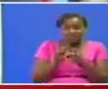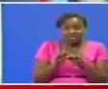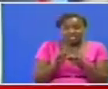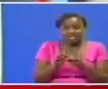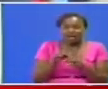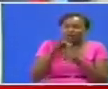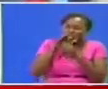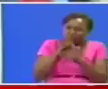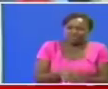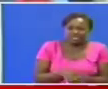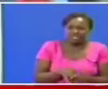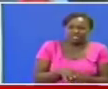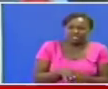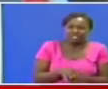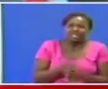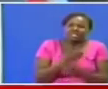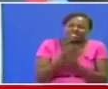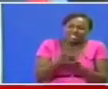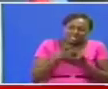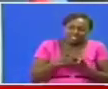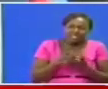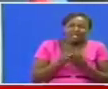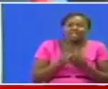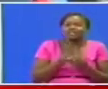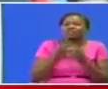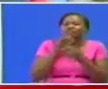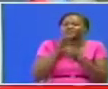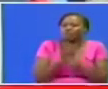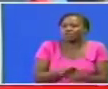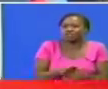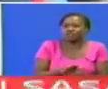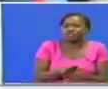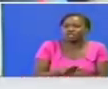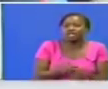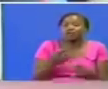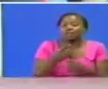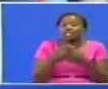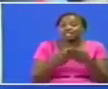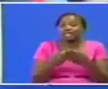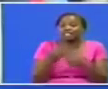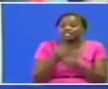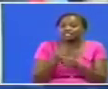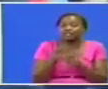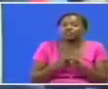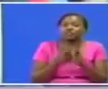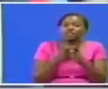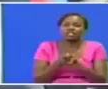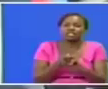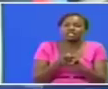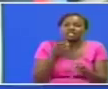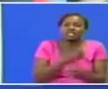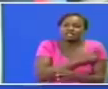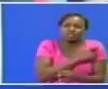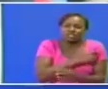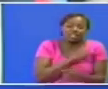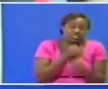down, laughed at, and exploited, whilst those who cut corners and cut deals have been rewarded. If you're lucky to have